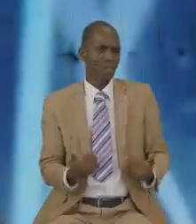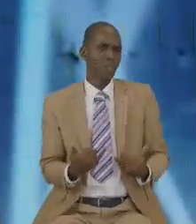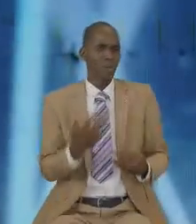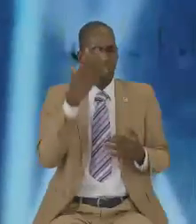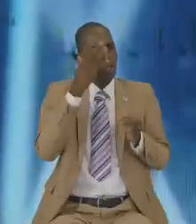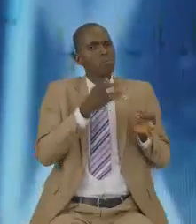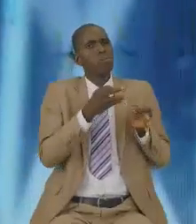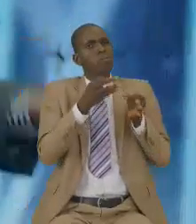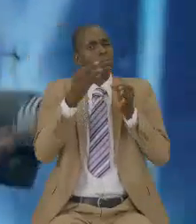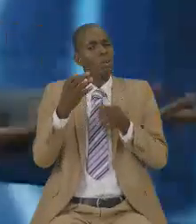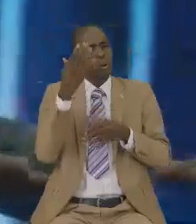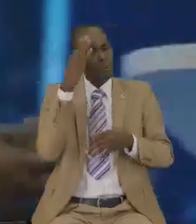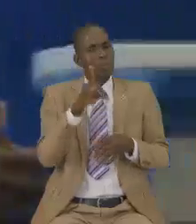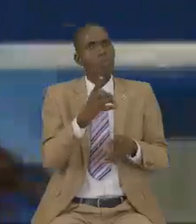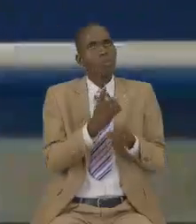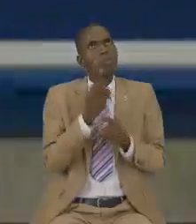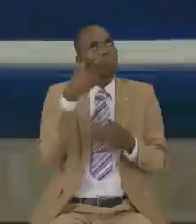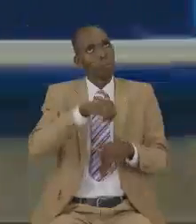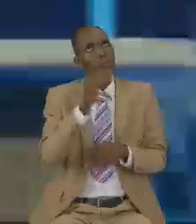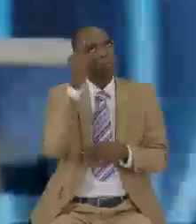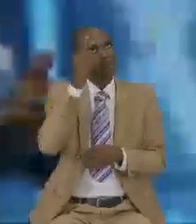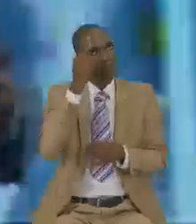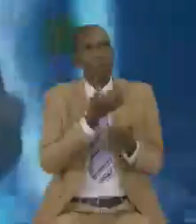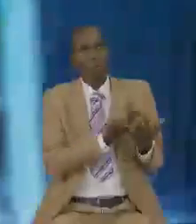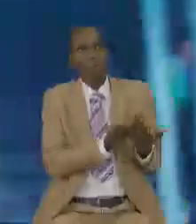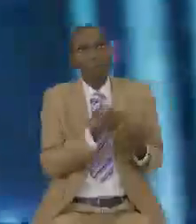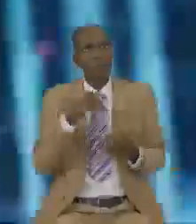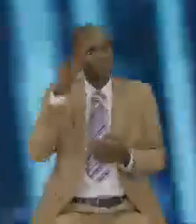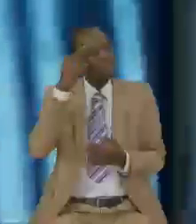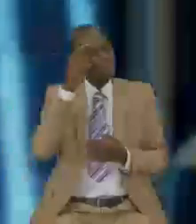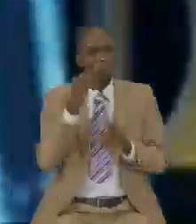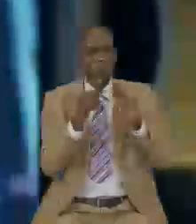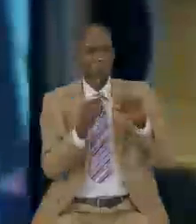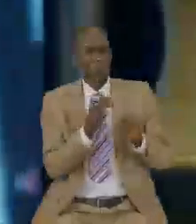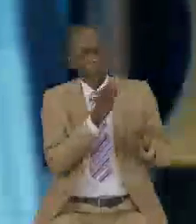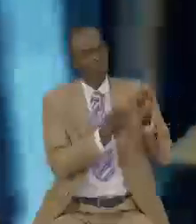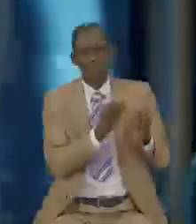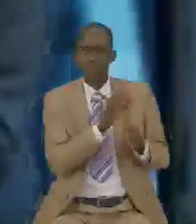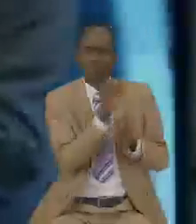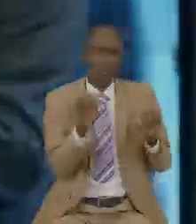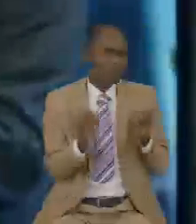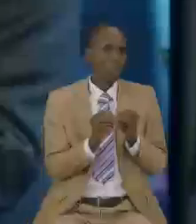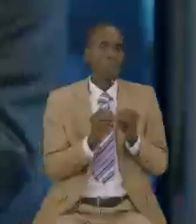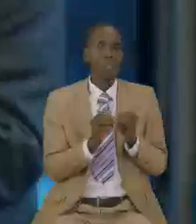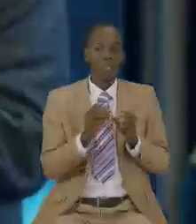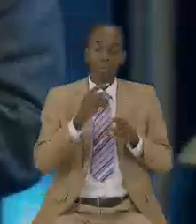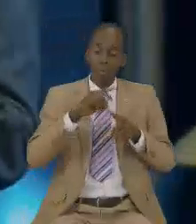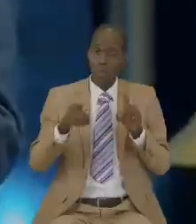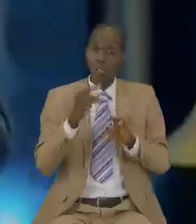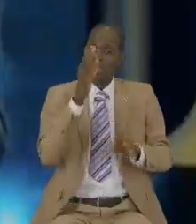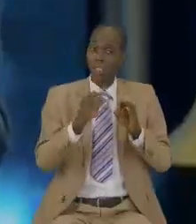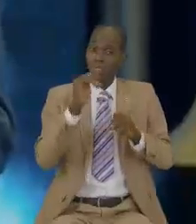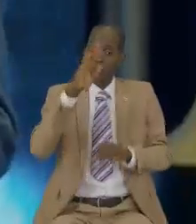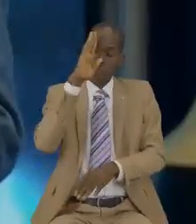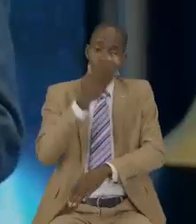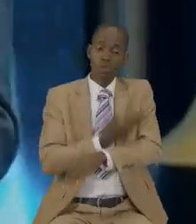don't you repent? Why don't you believe on me? And you are still outside. And then he said, because if the Son shall make